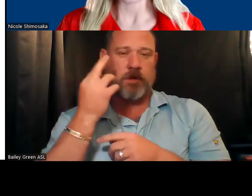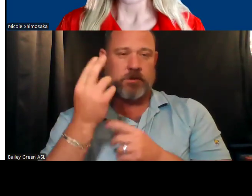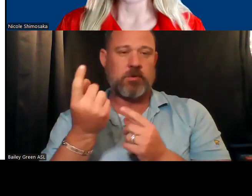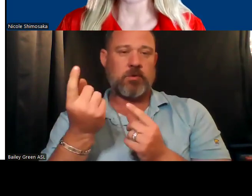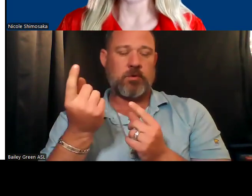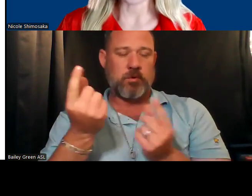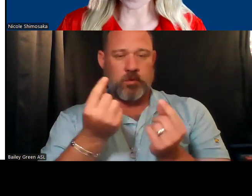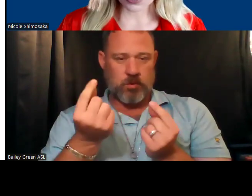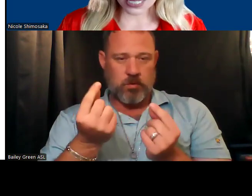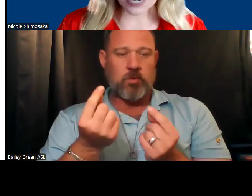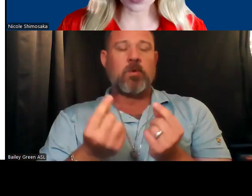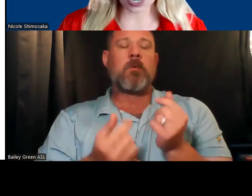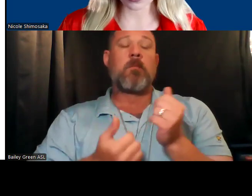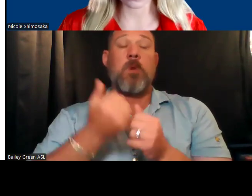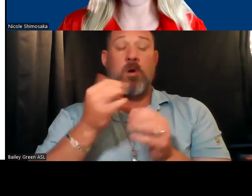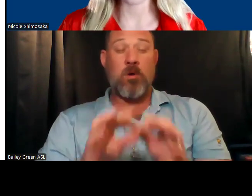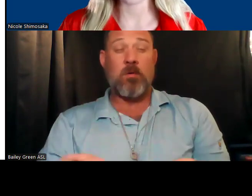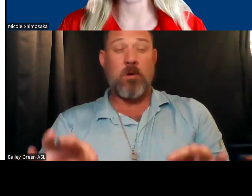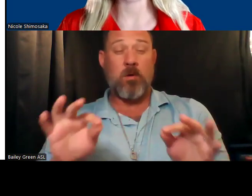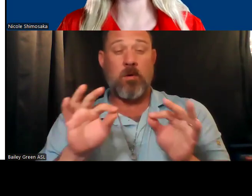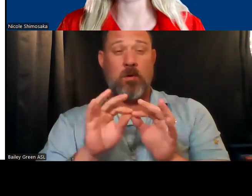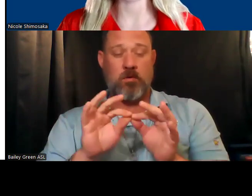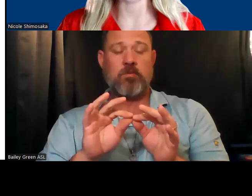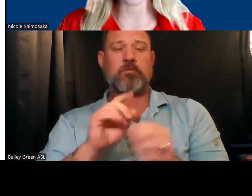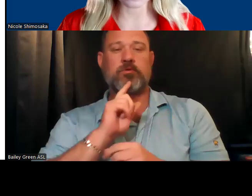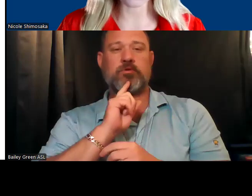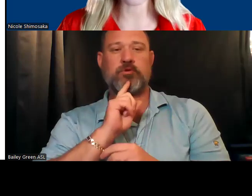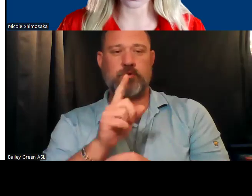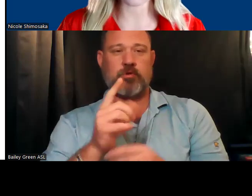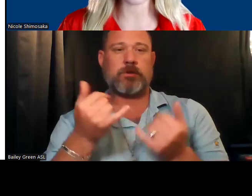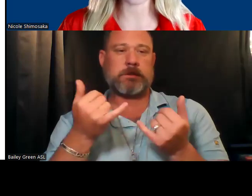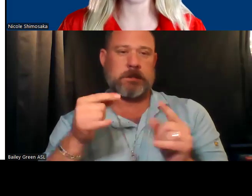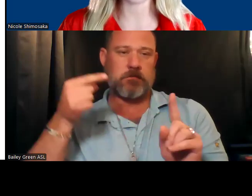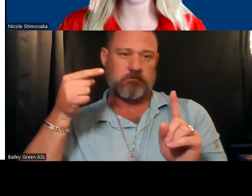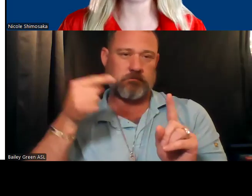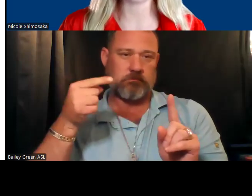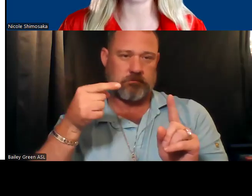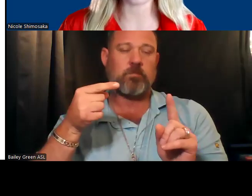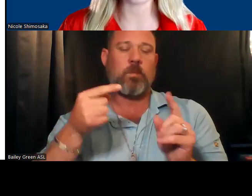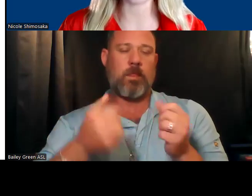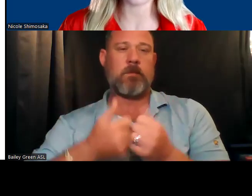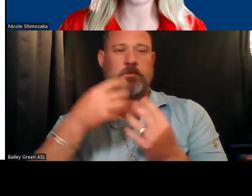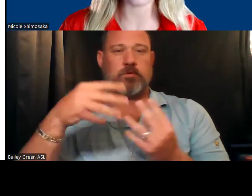this, but the most significant reason would be to ensure that we are still targeting those with the greatest social and economic needs in the